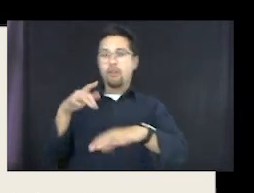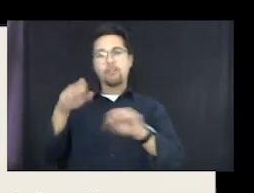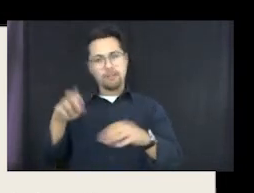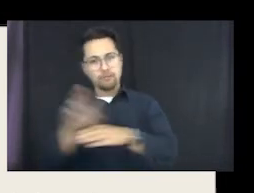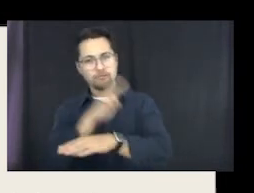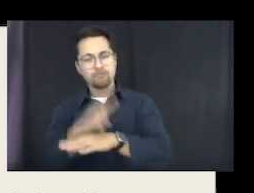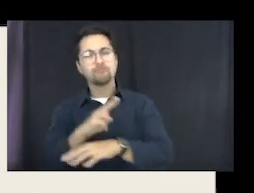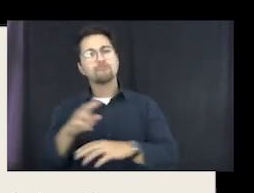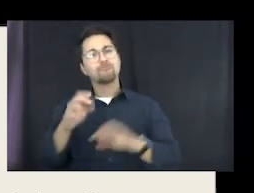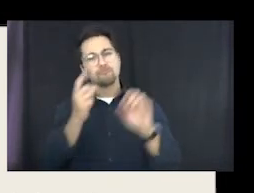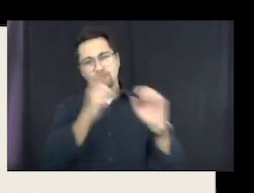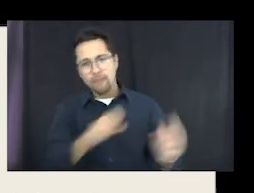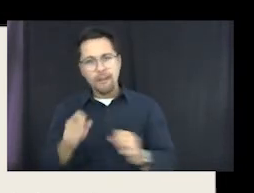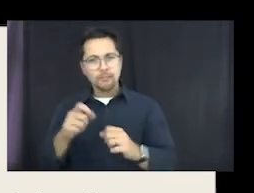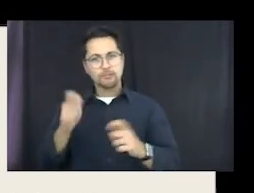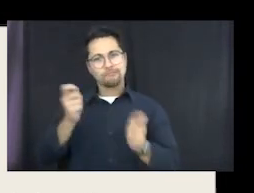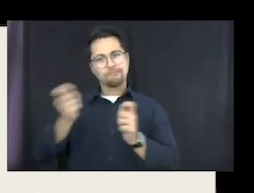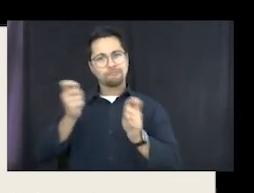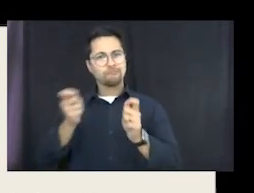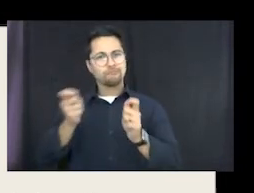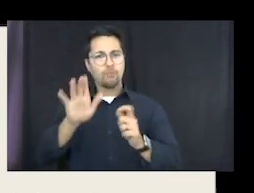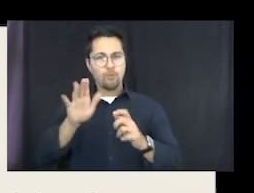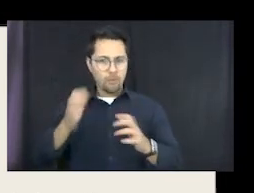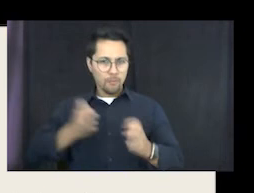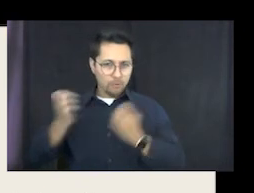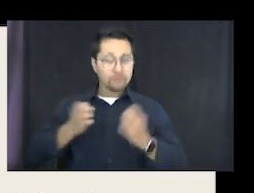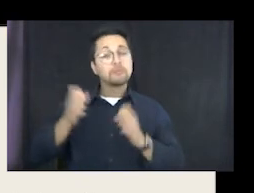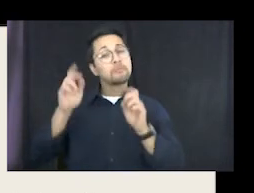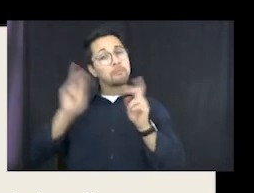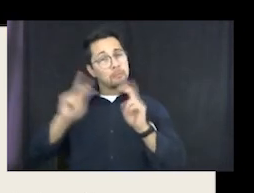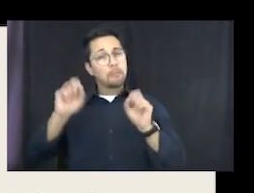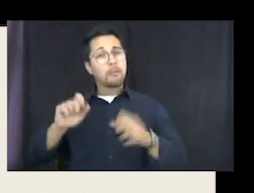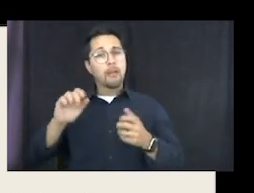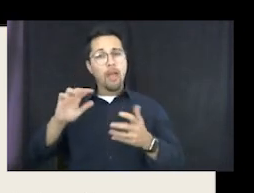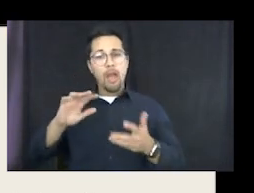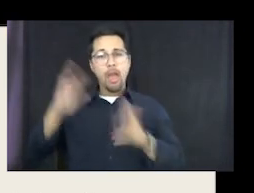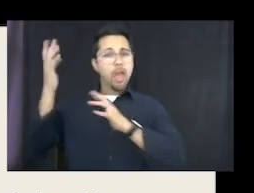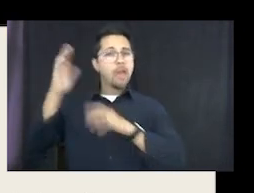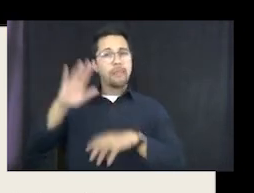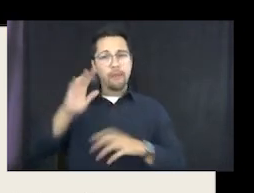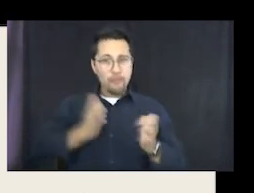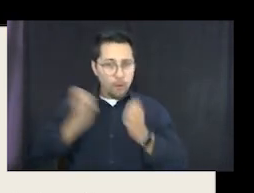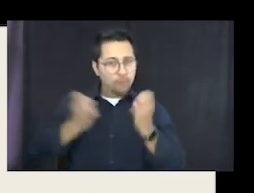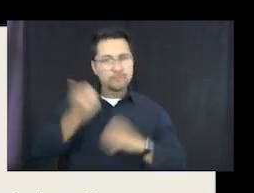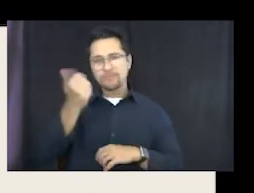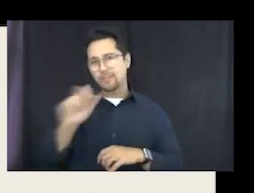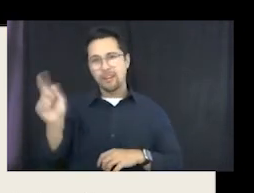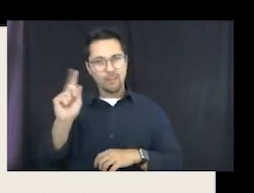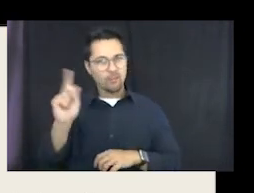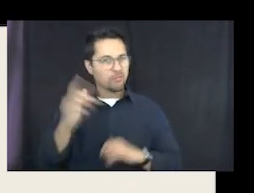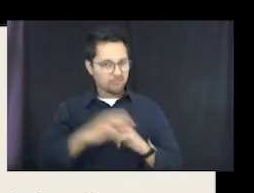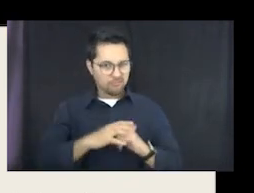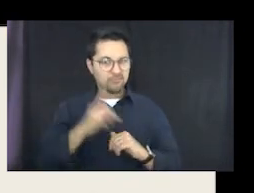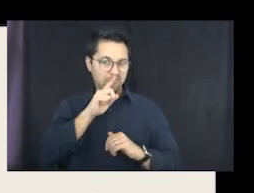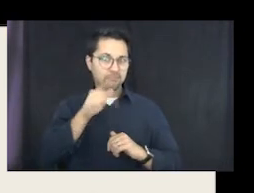to get our emotions back in check. People can lose control of their emotions anywhere, so this is a very important life skill.